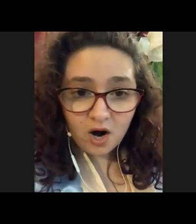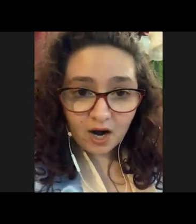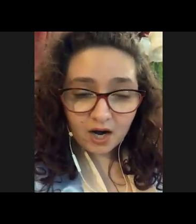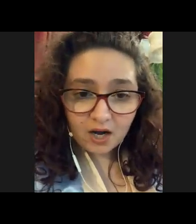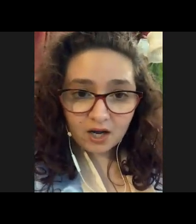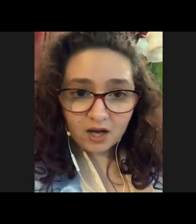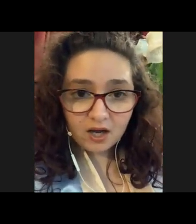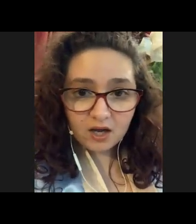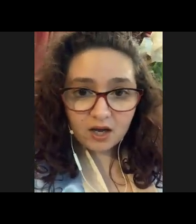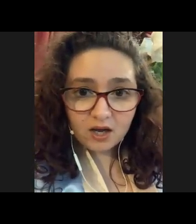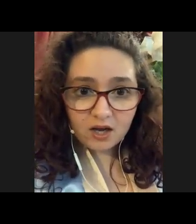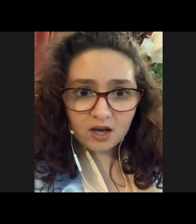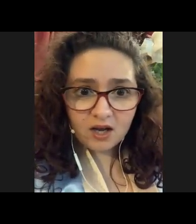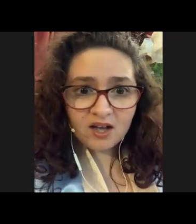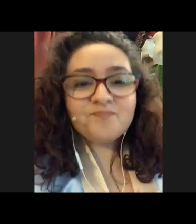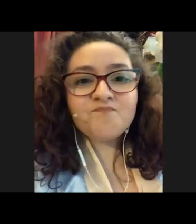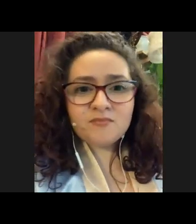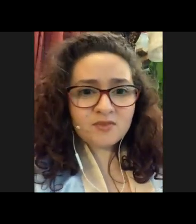that door.